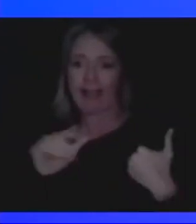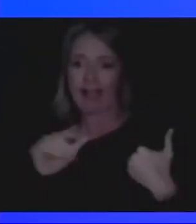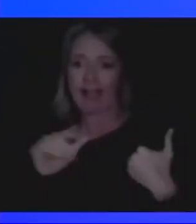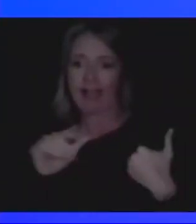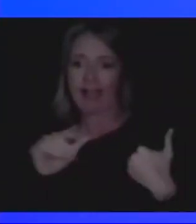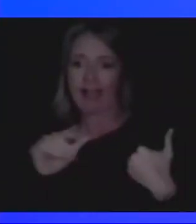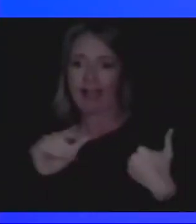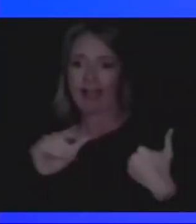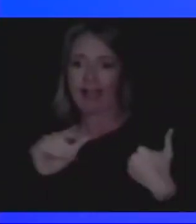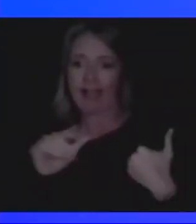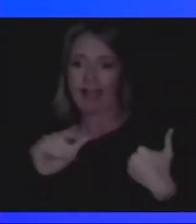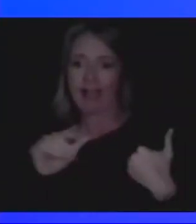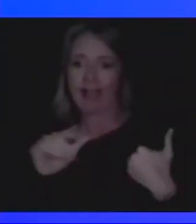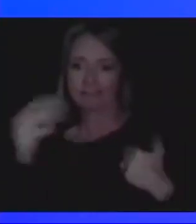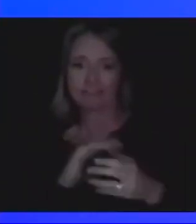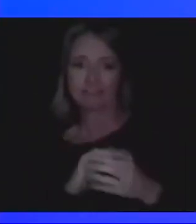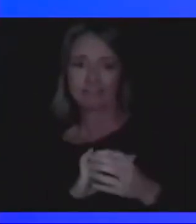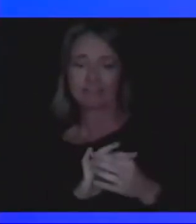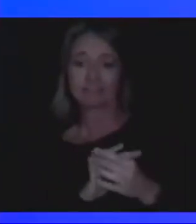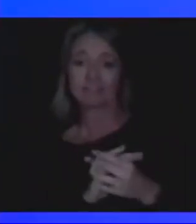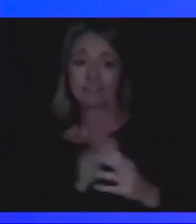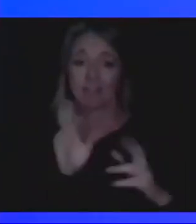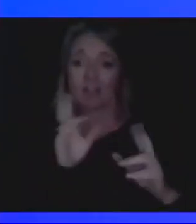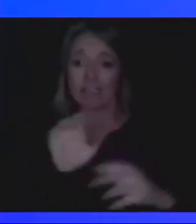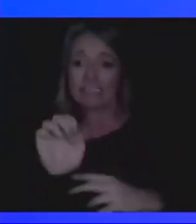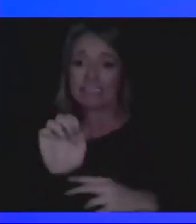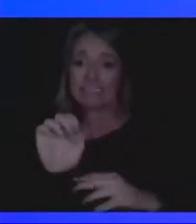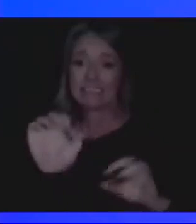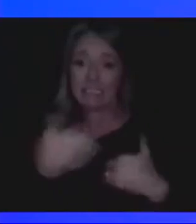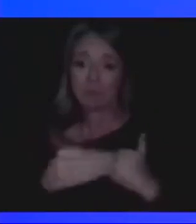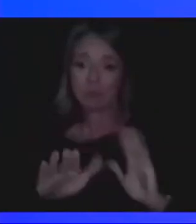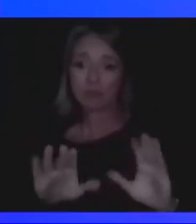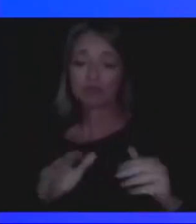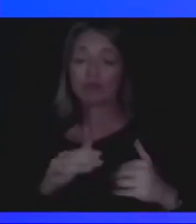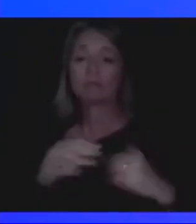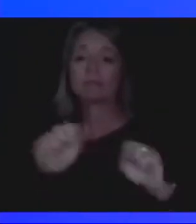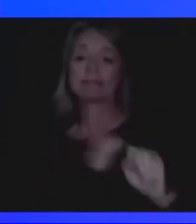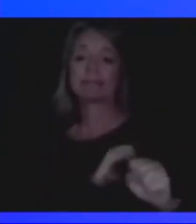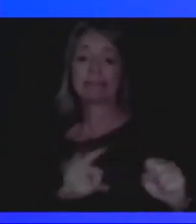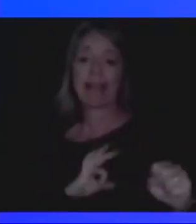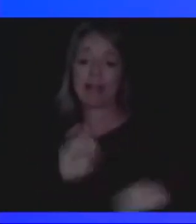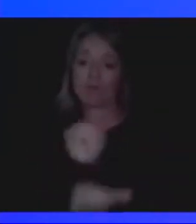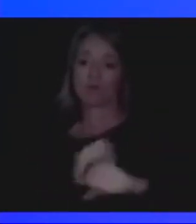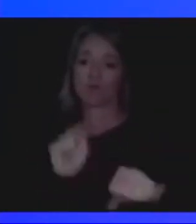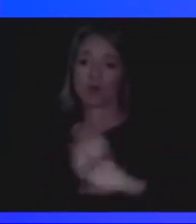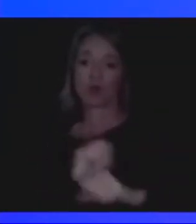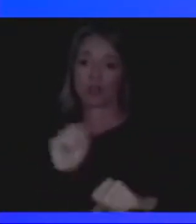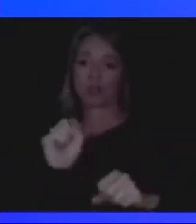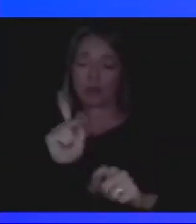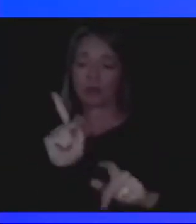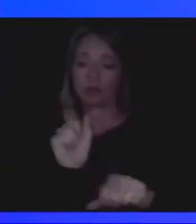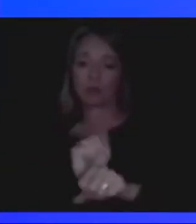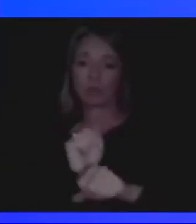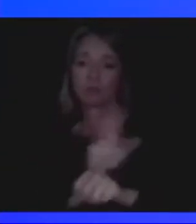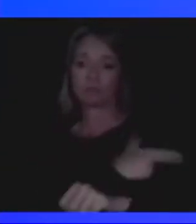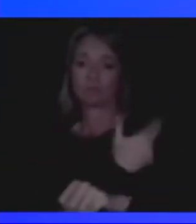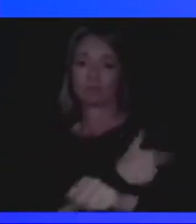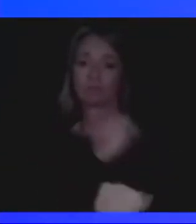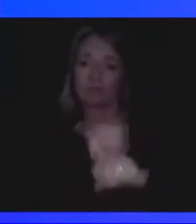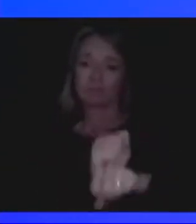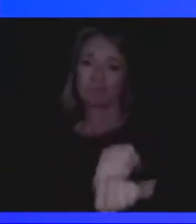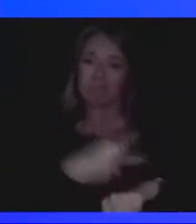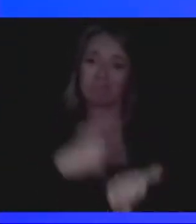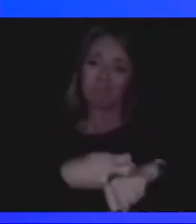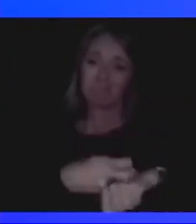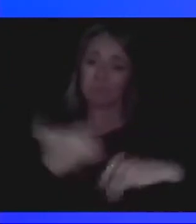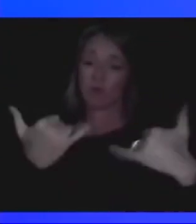you're dealing with emergency responders, ED staff, or healthcare workers. It's a hard job right now for everybody, and I think there's a lot of